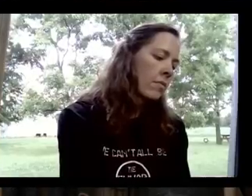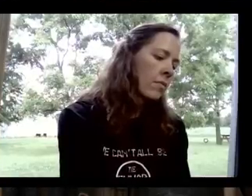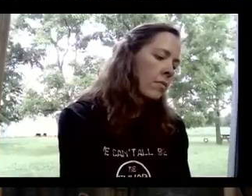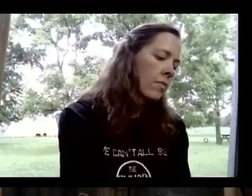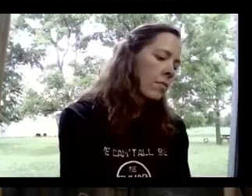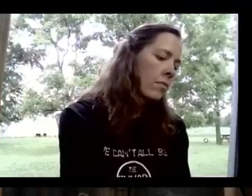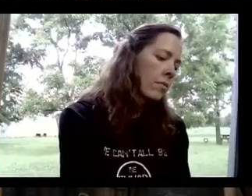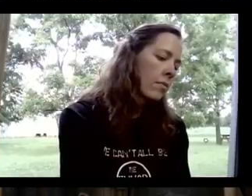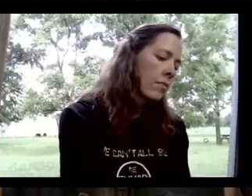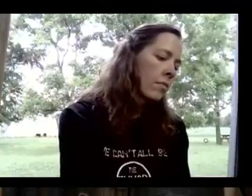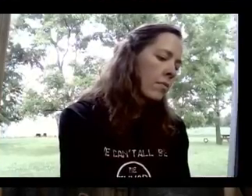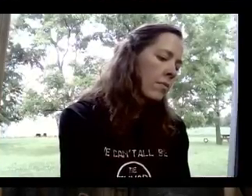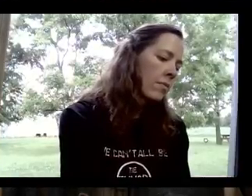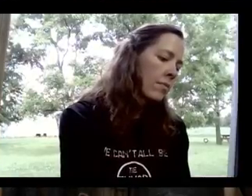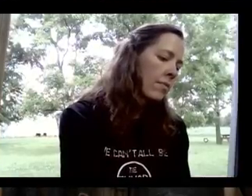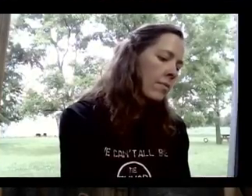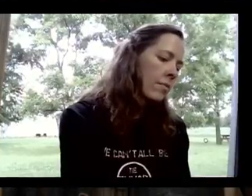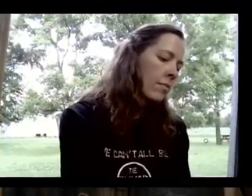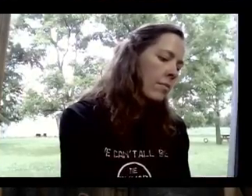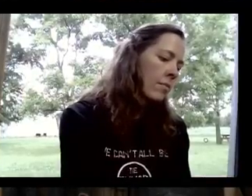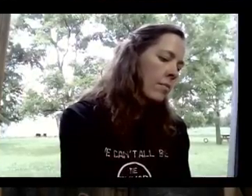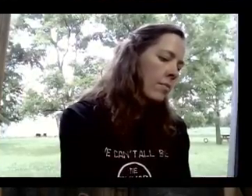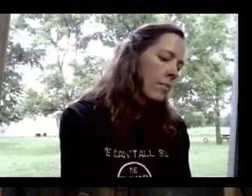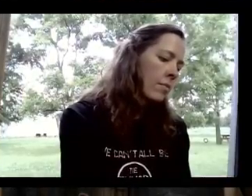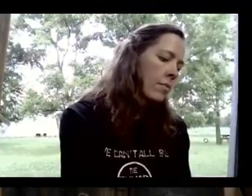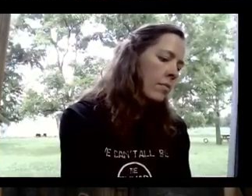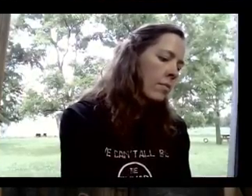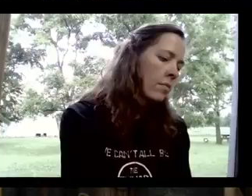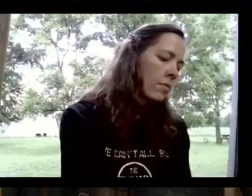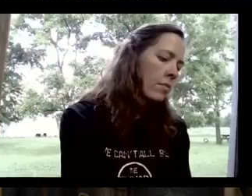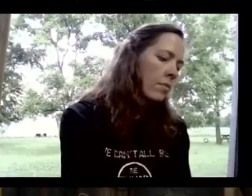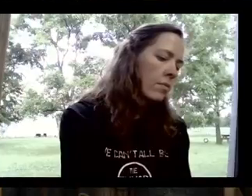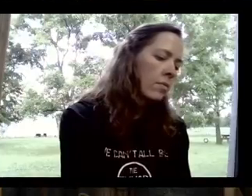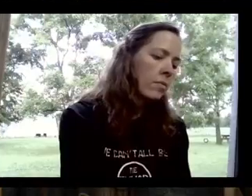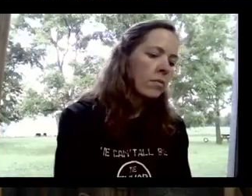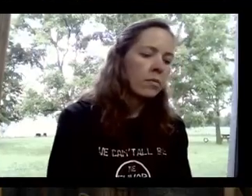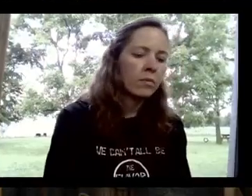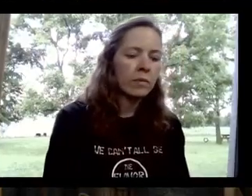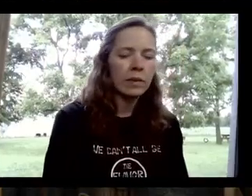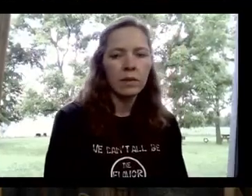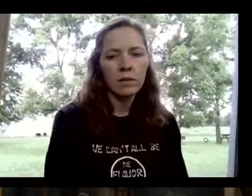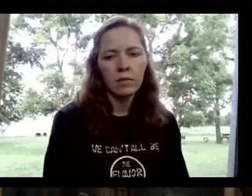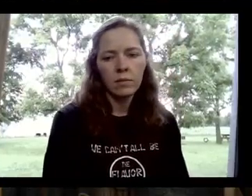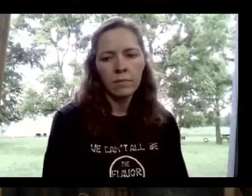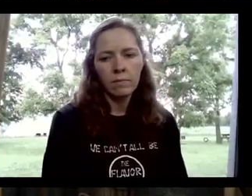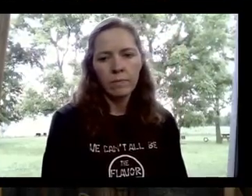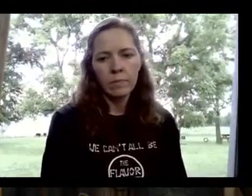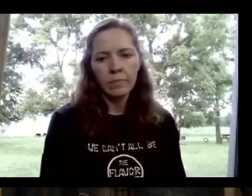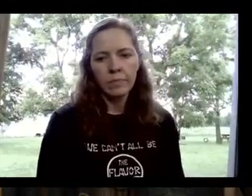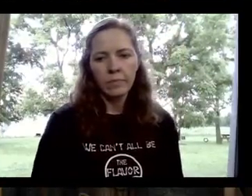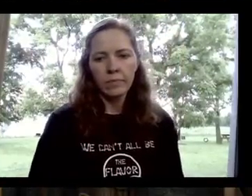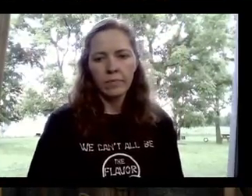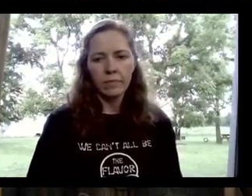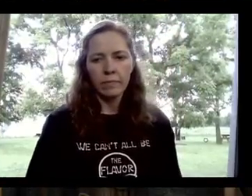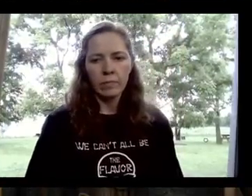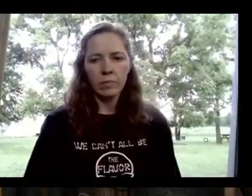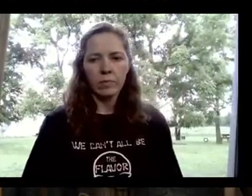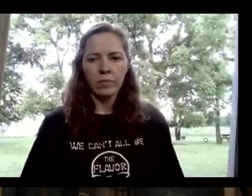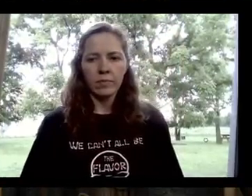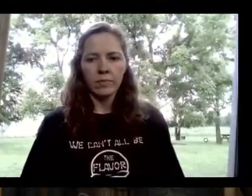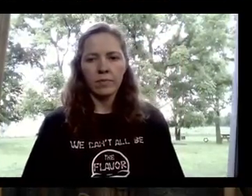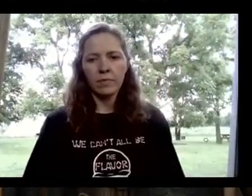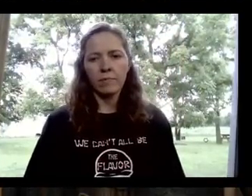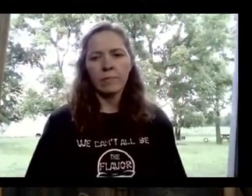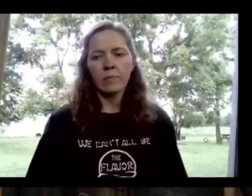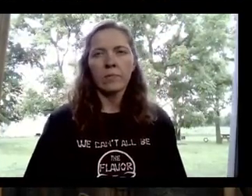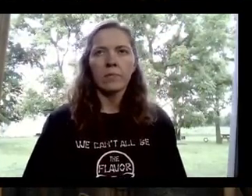I don't know of anywhere that you can get it other than find it. There is a company over in Europe that